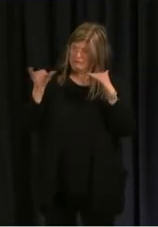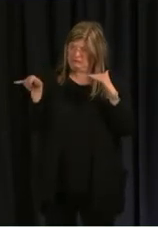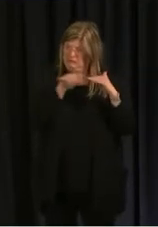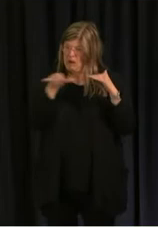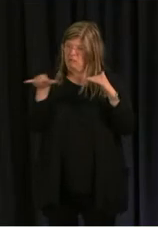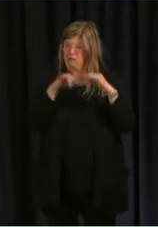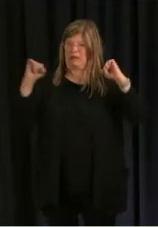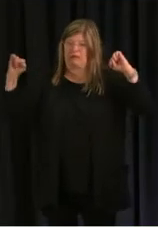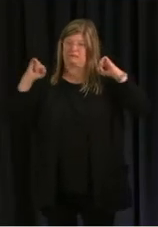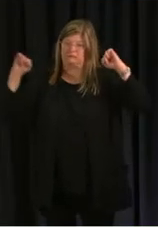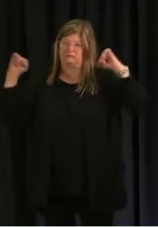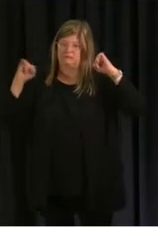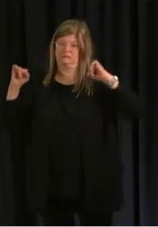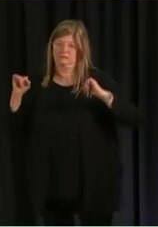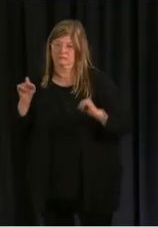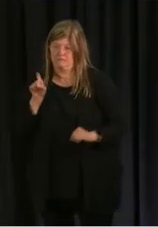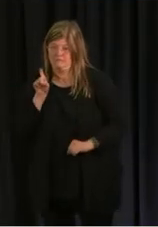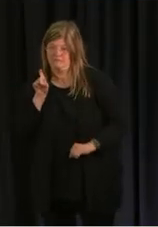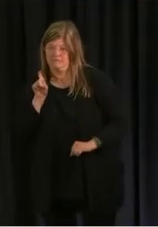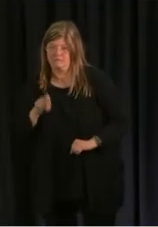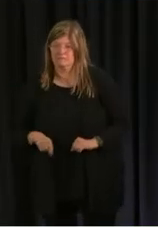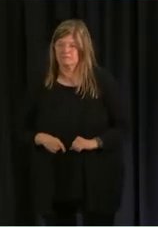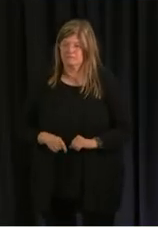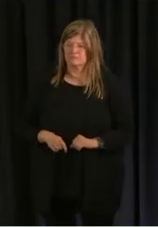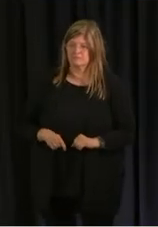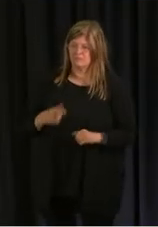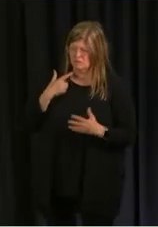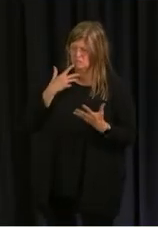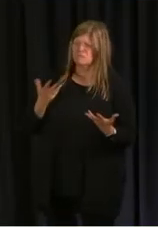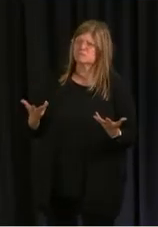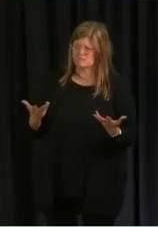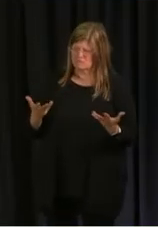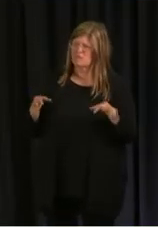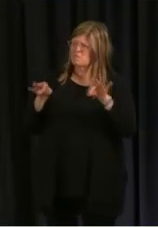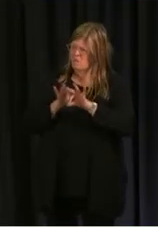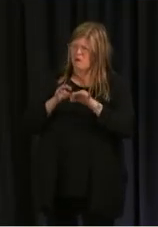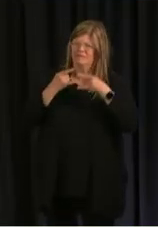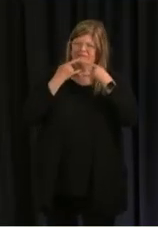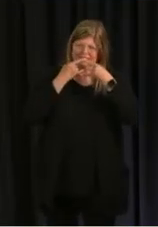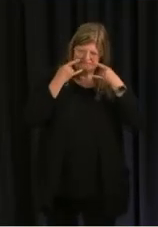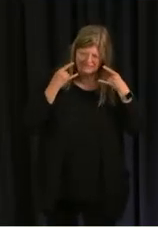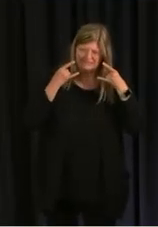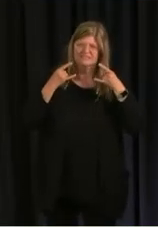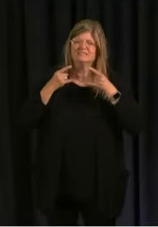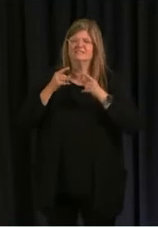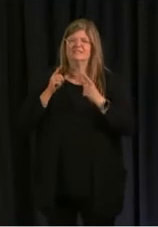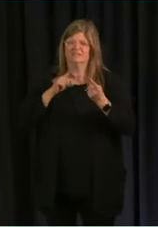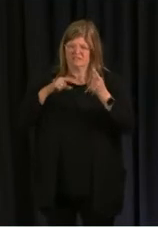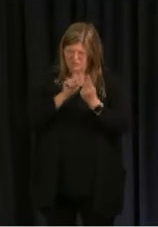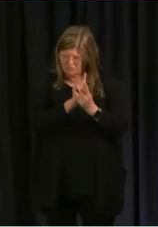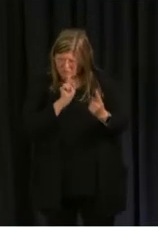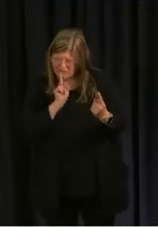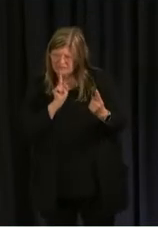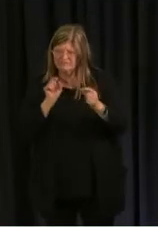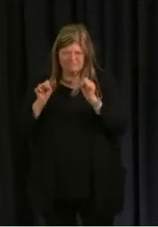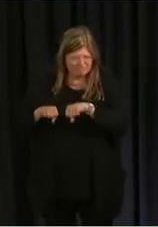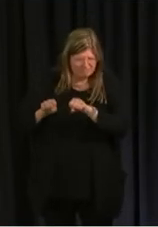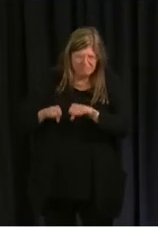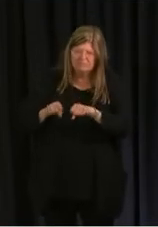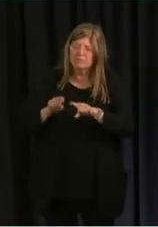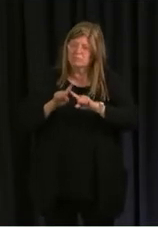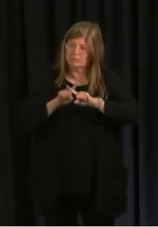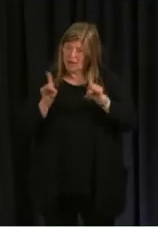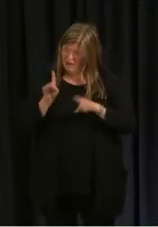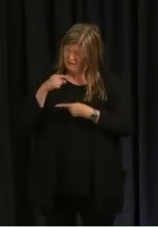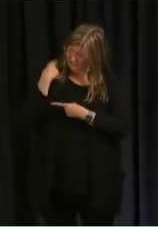10. Gyms also must adhere to social distancing, mask wearing, and other guidelines that are in the DC Health guidance. And so want to make